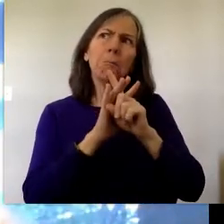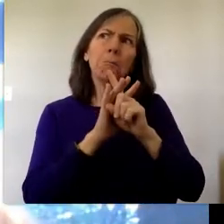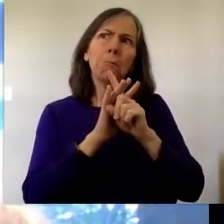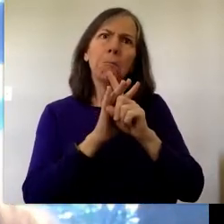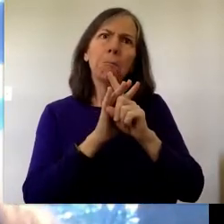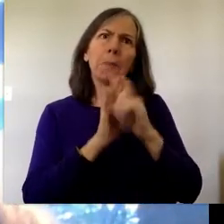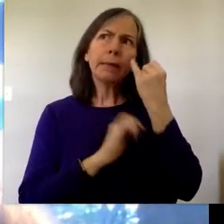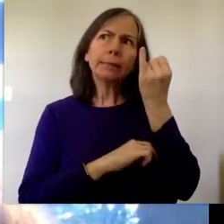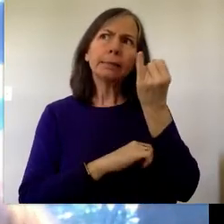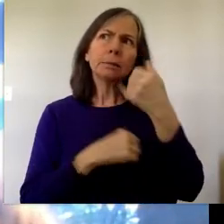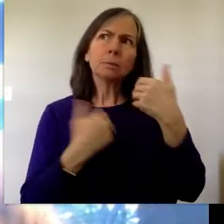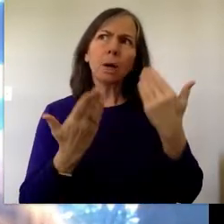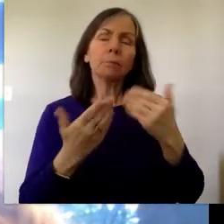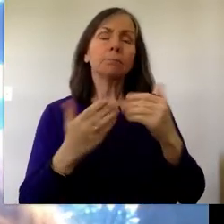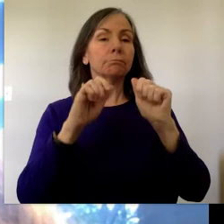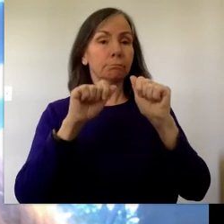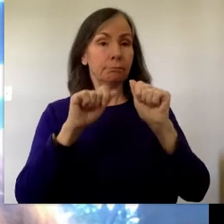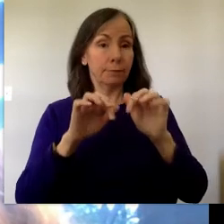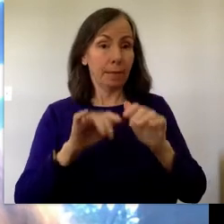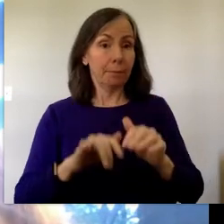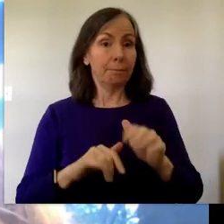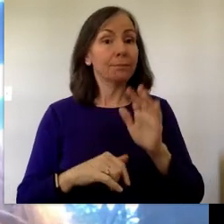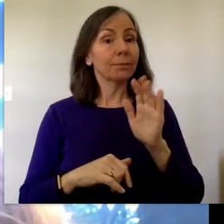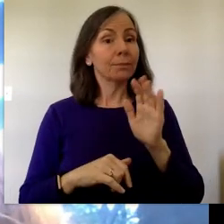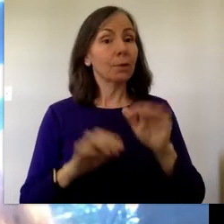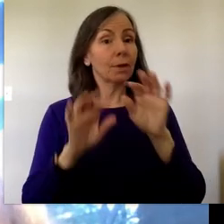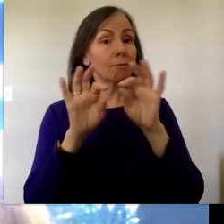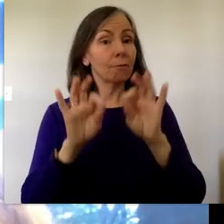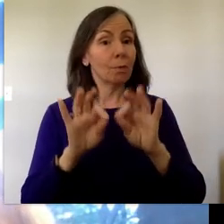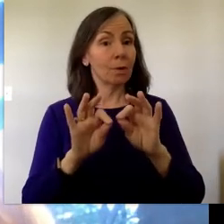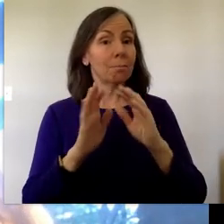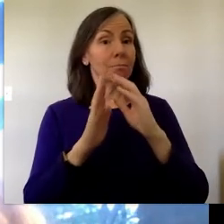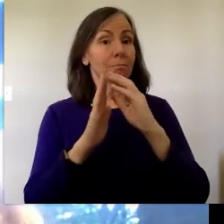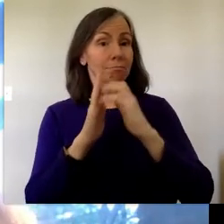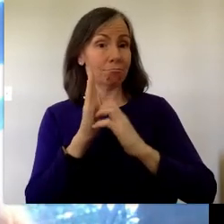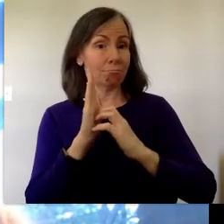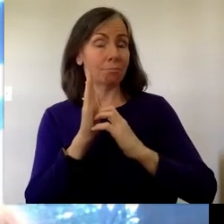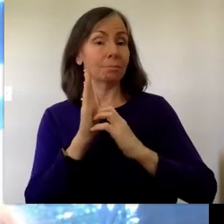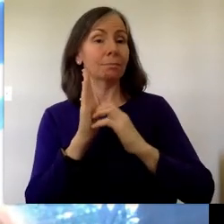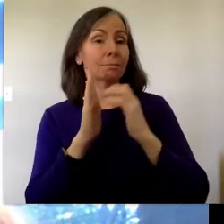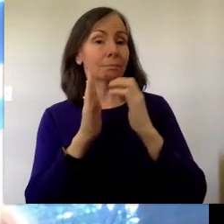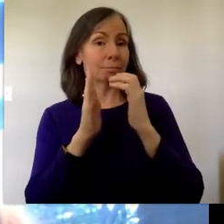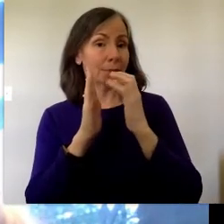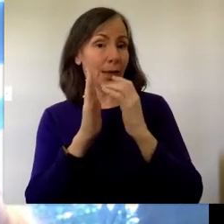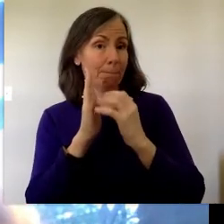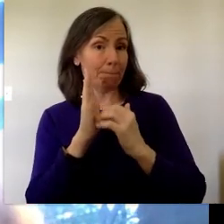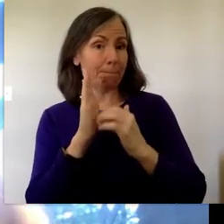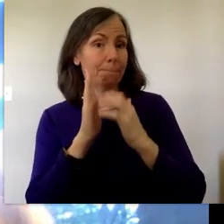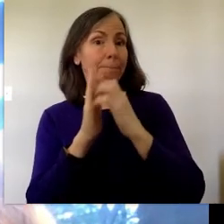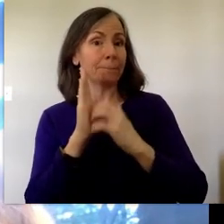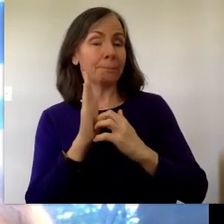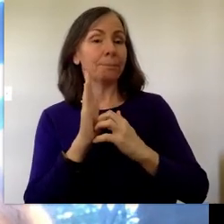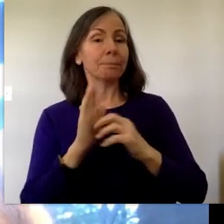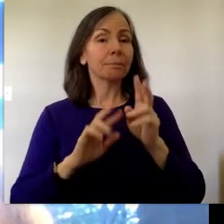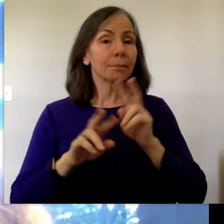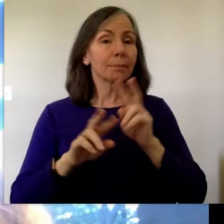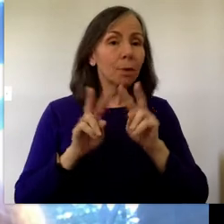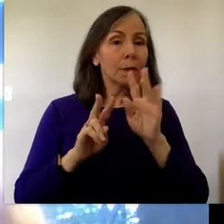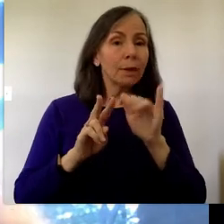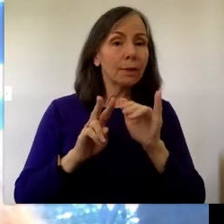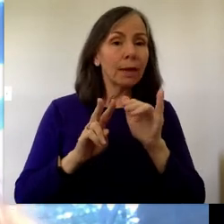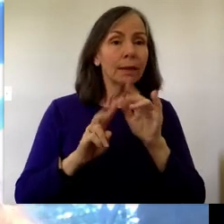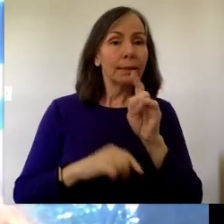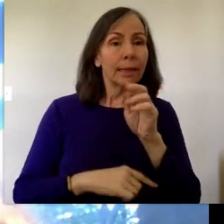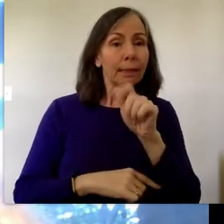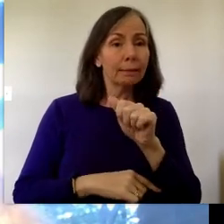so fill out the Google form, look at the data, and do the discussion. What do you notice and what do you